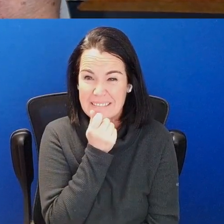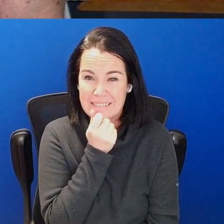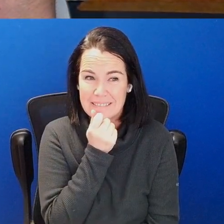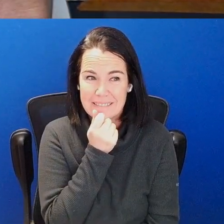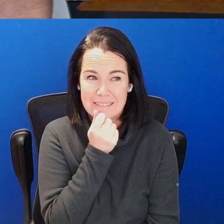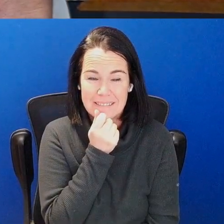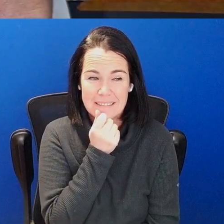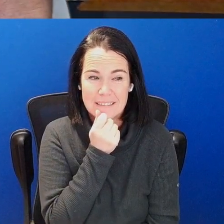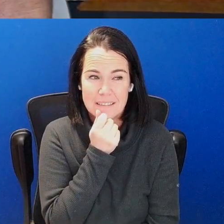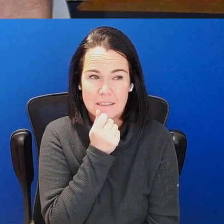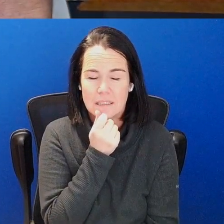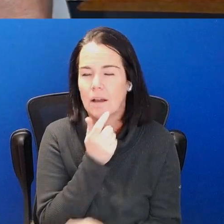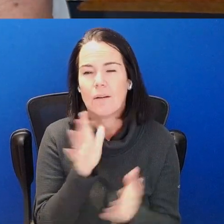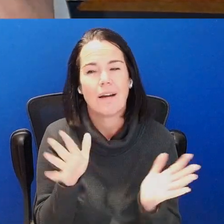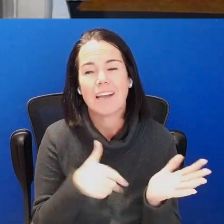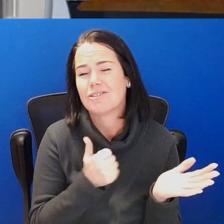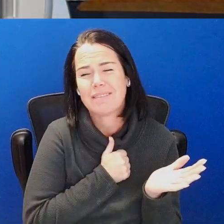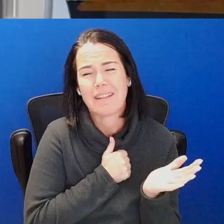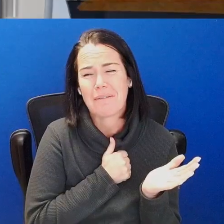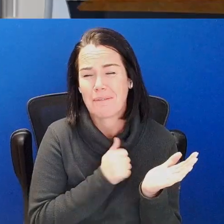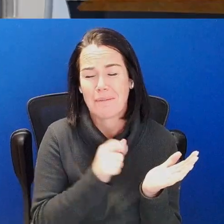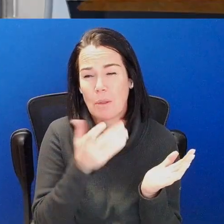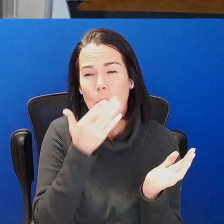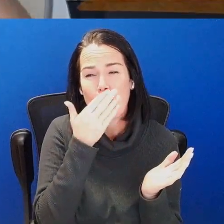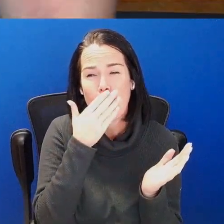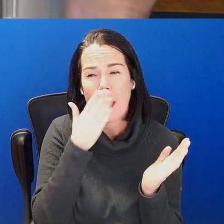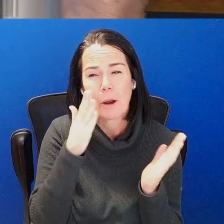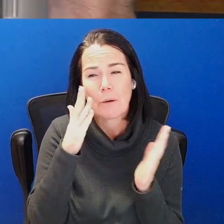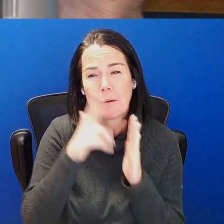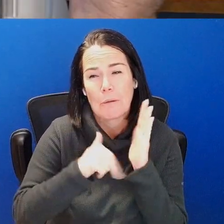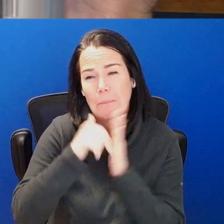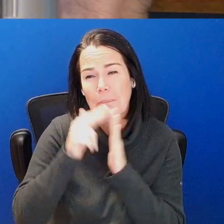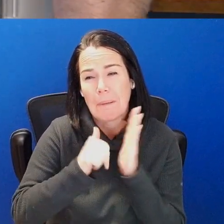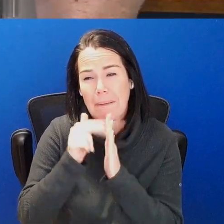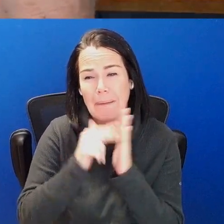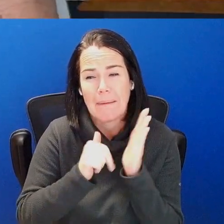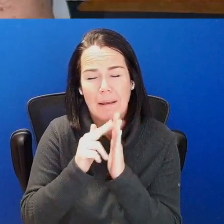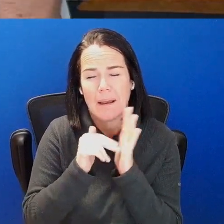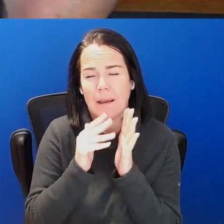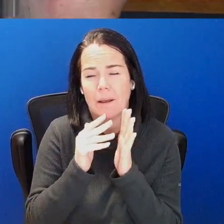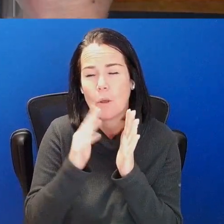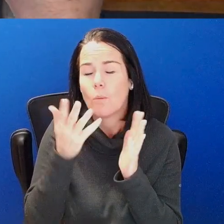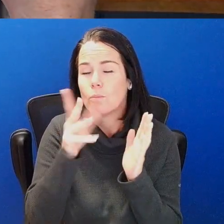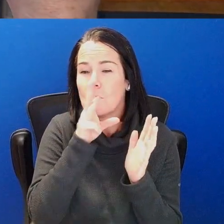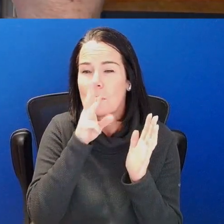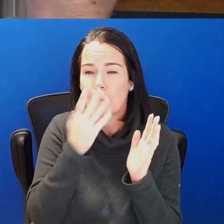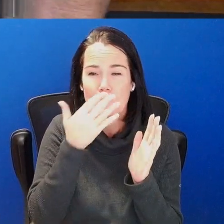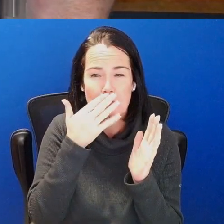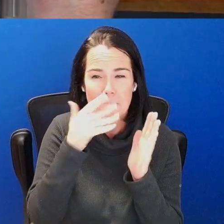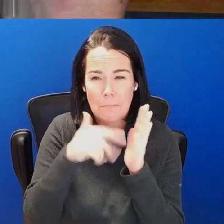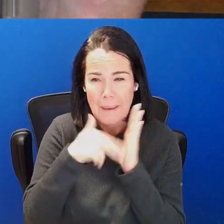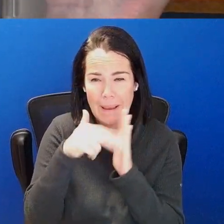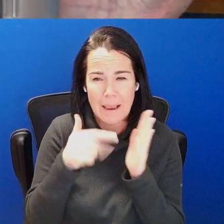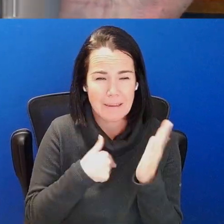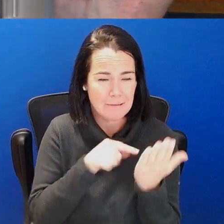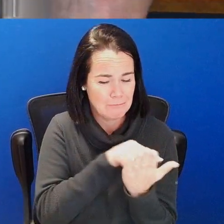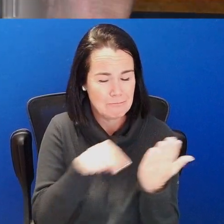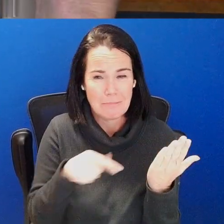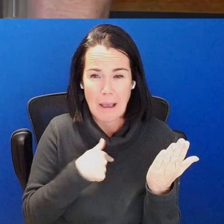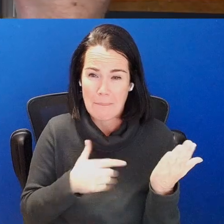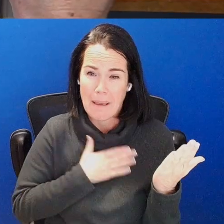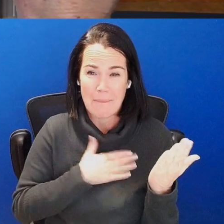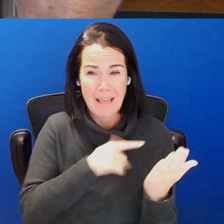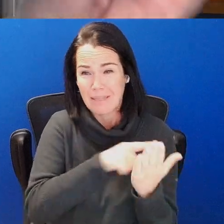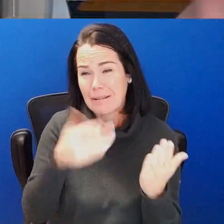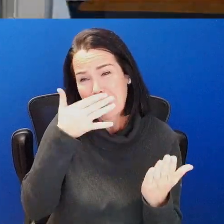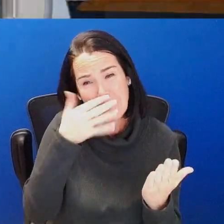Just loving this. I love the watercolorness of it. I am just very happy.